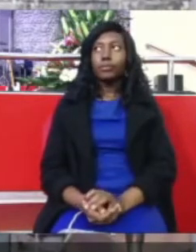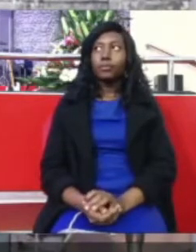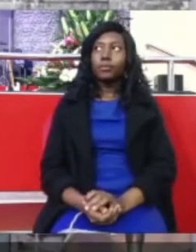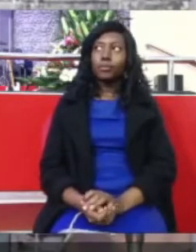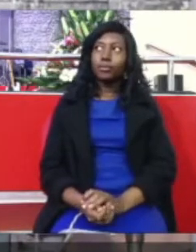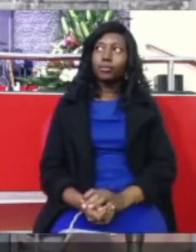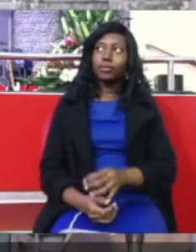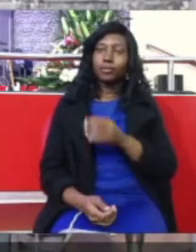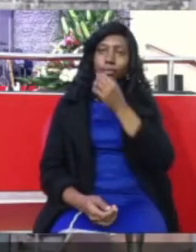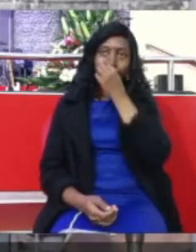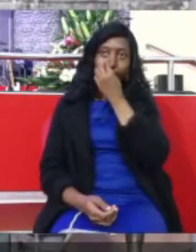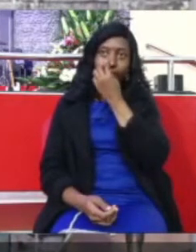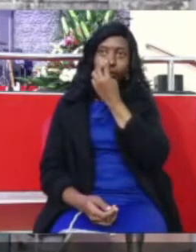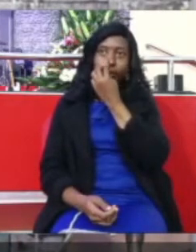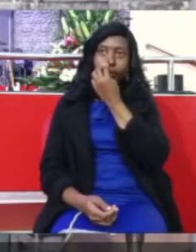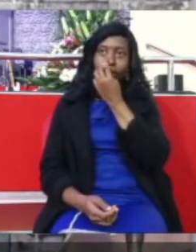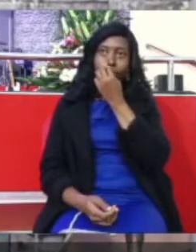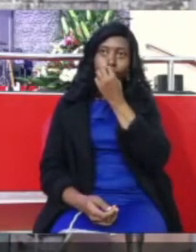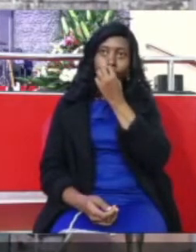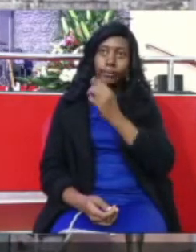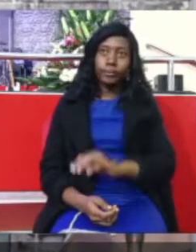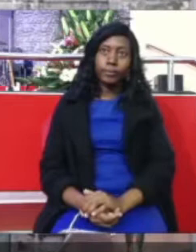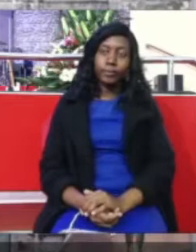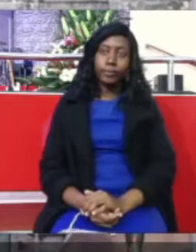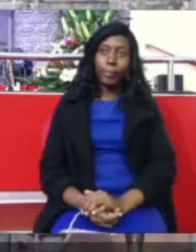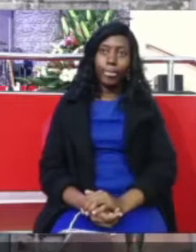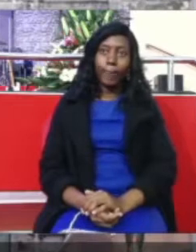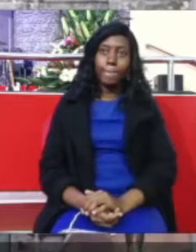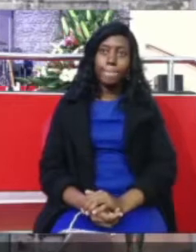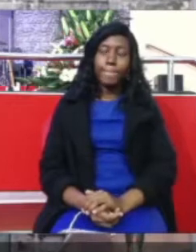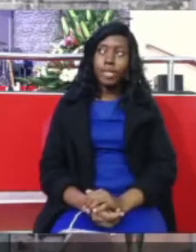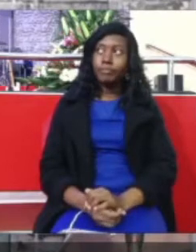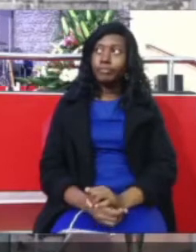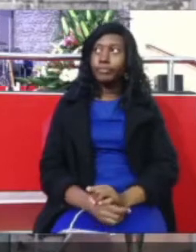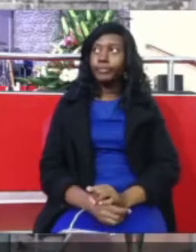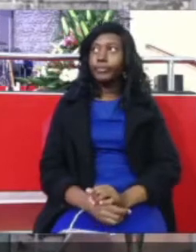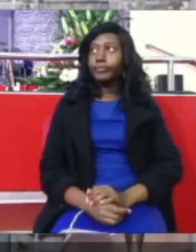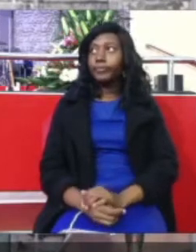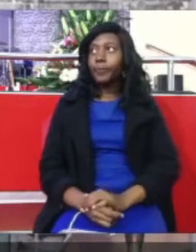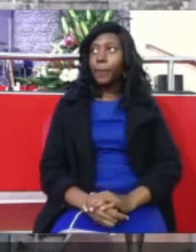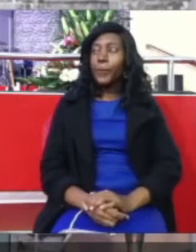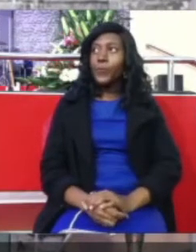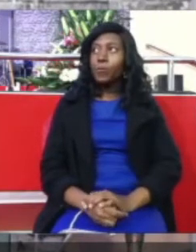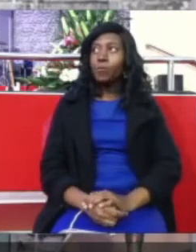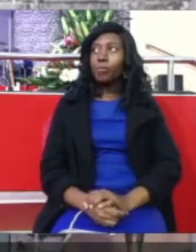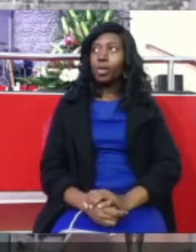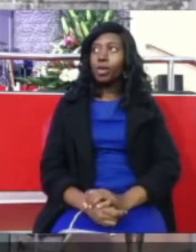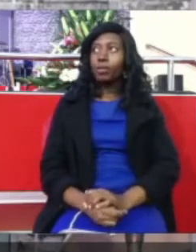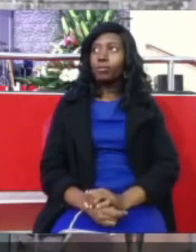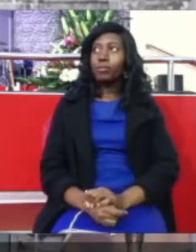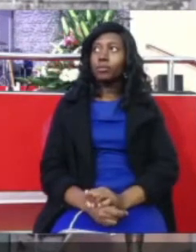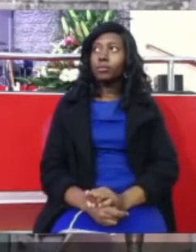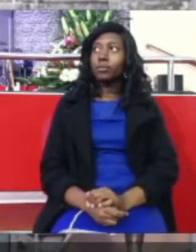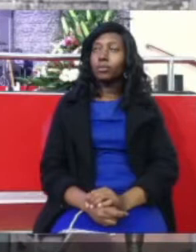and saw two boats standing by the lake. But the fishermen had gone from them and were washing their nets.